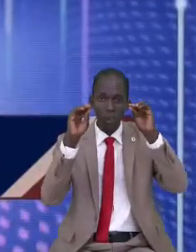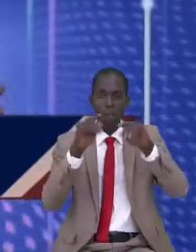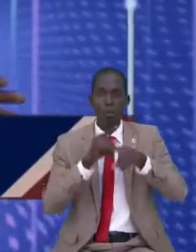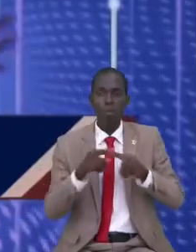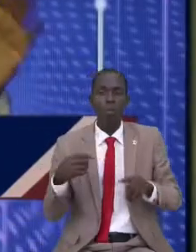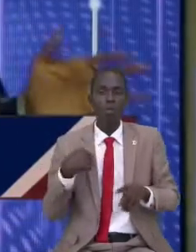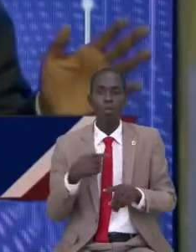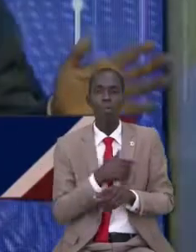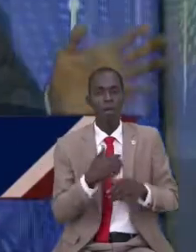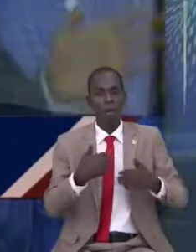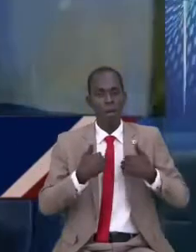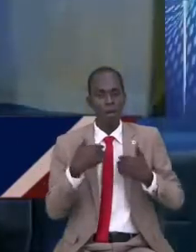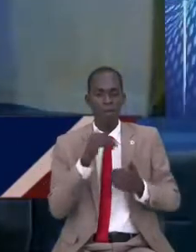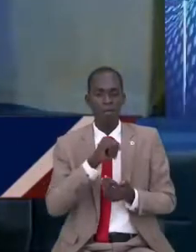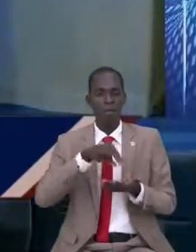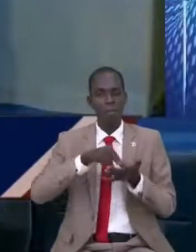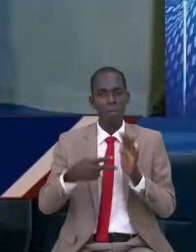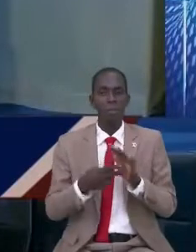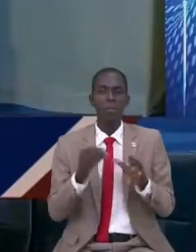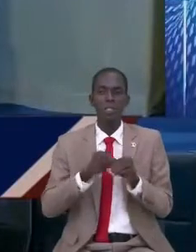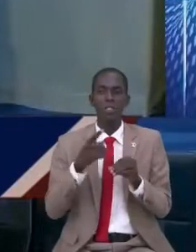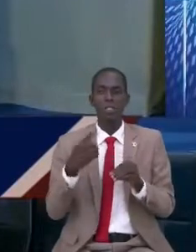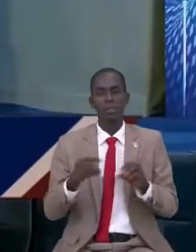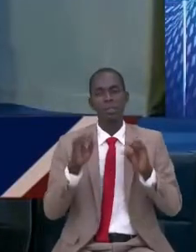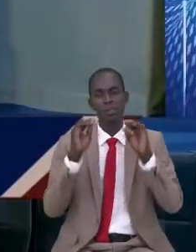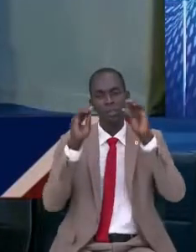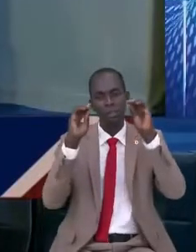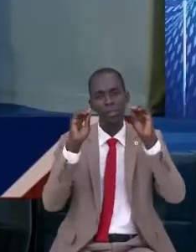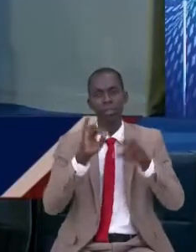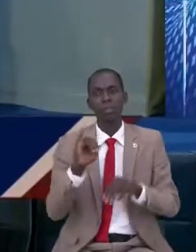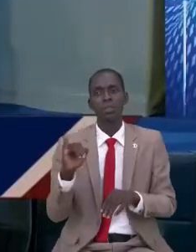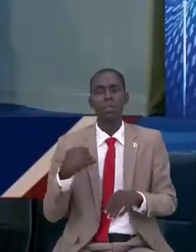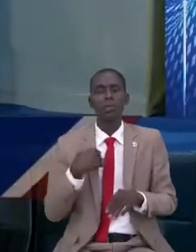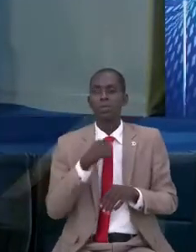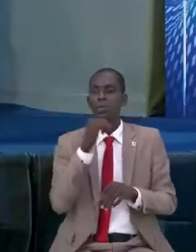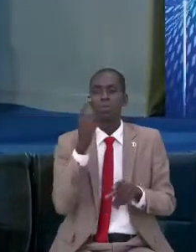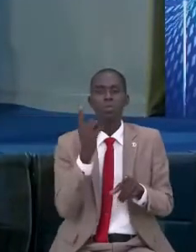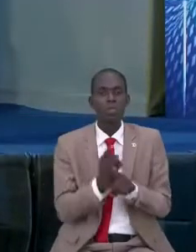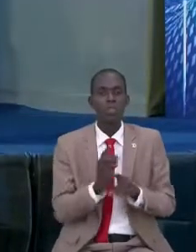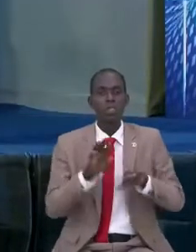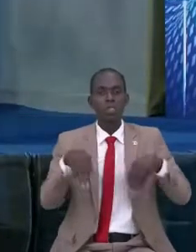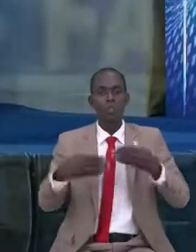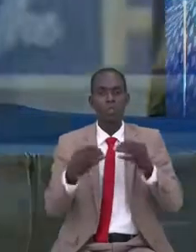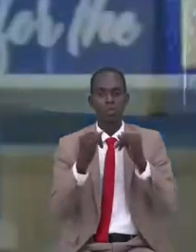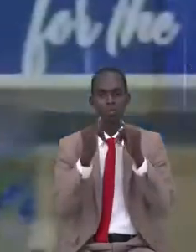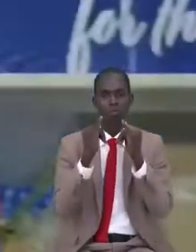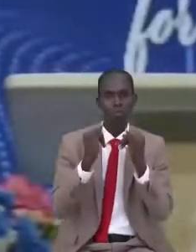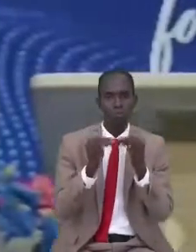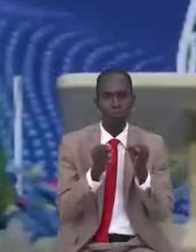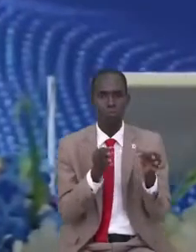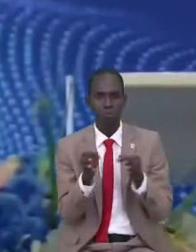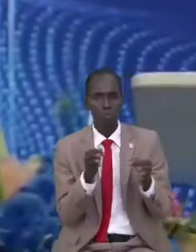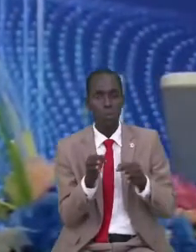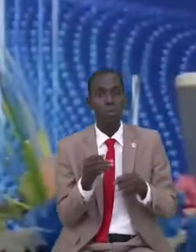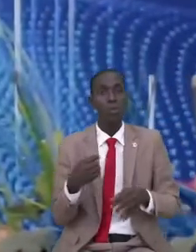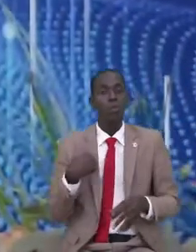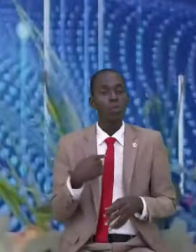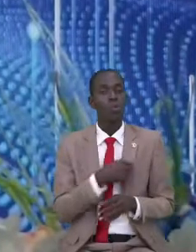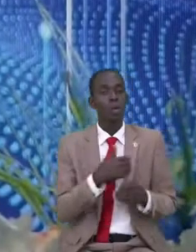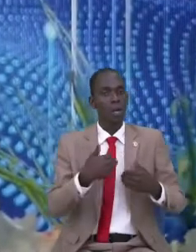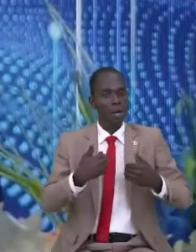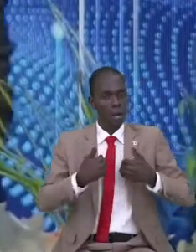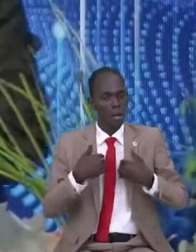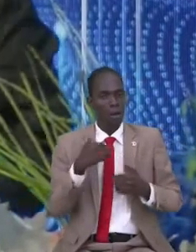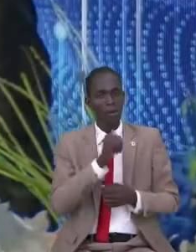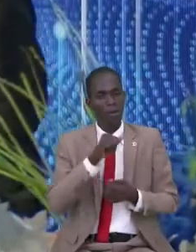have a purpose in the teaching. We're not just giving instruction. We have a purpose in